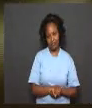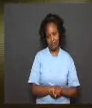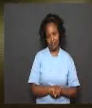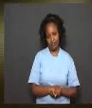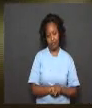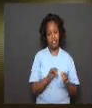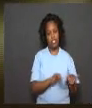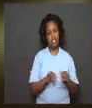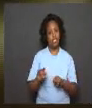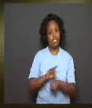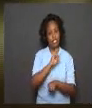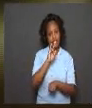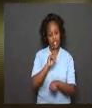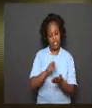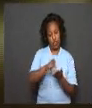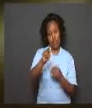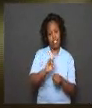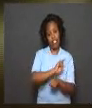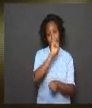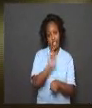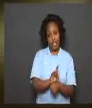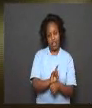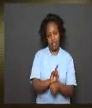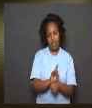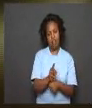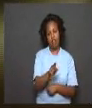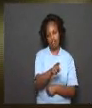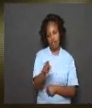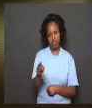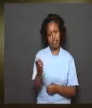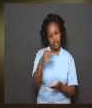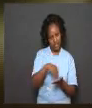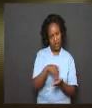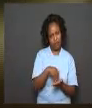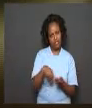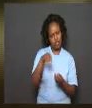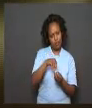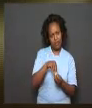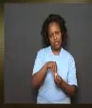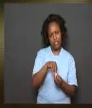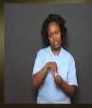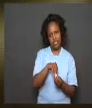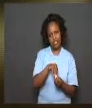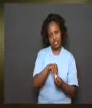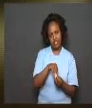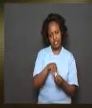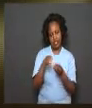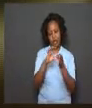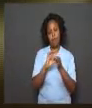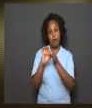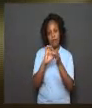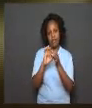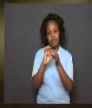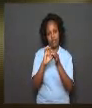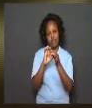As a citizen of a democracy, you also have the right of association